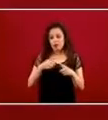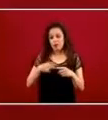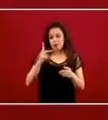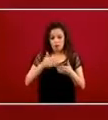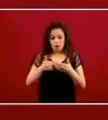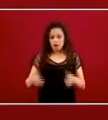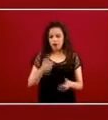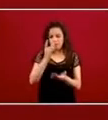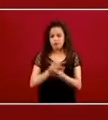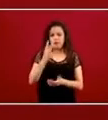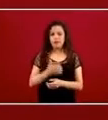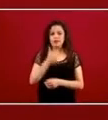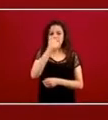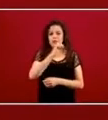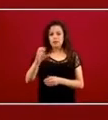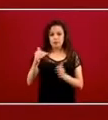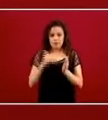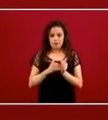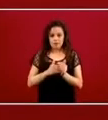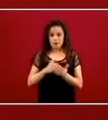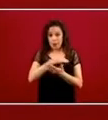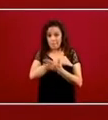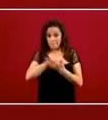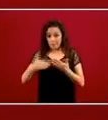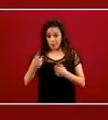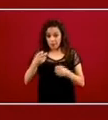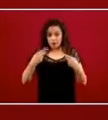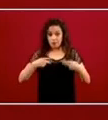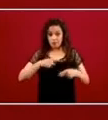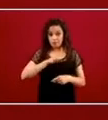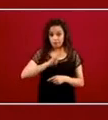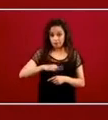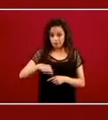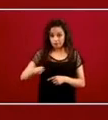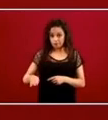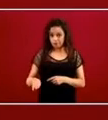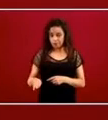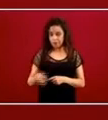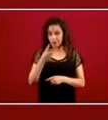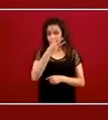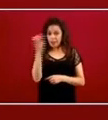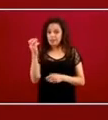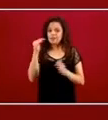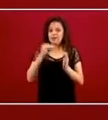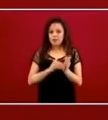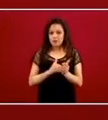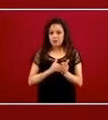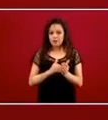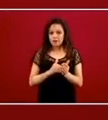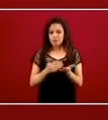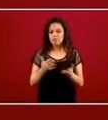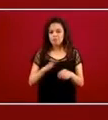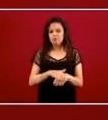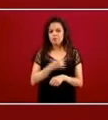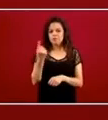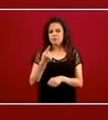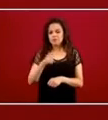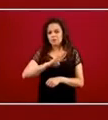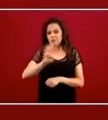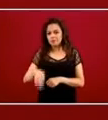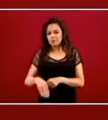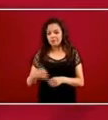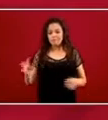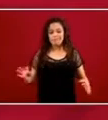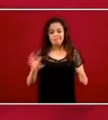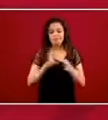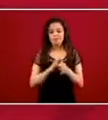about. And this has sustained for the past 10 years. Half of these deaths are